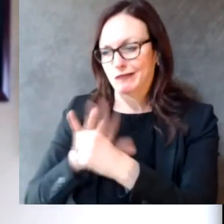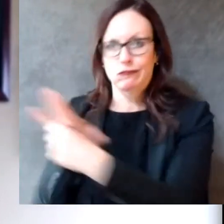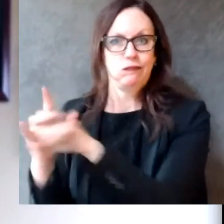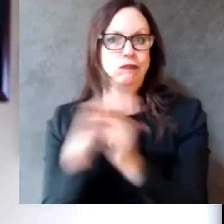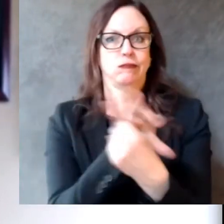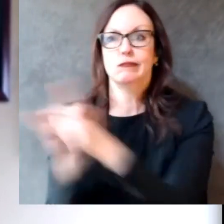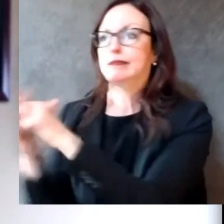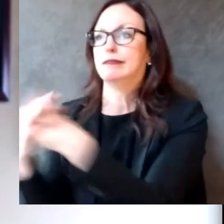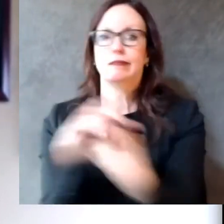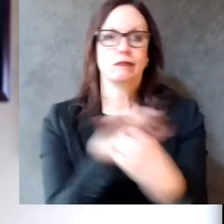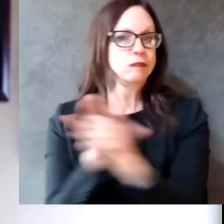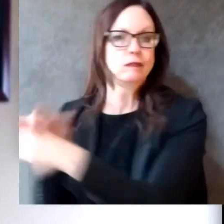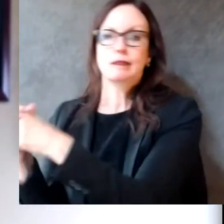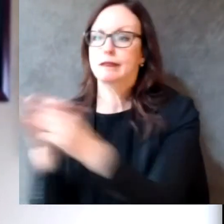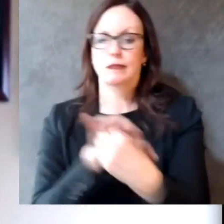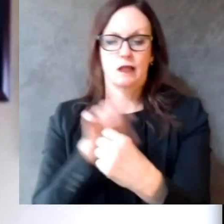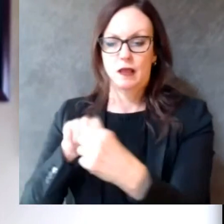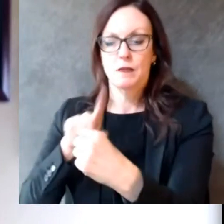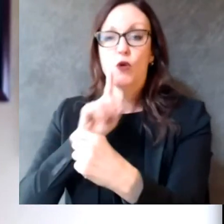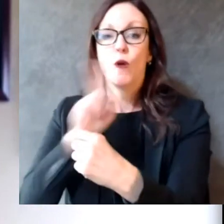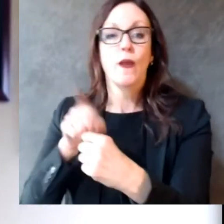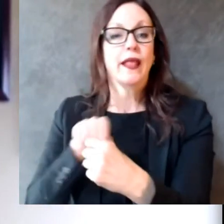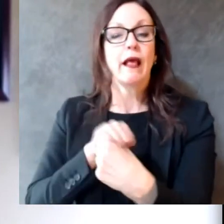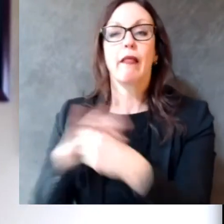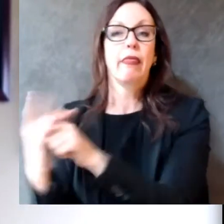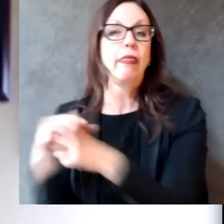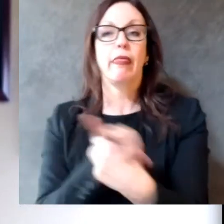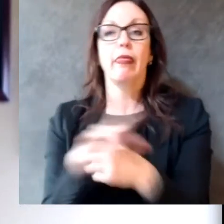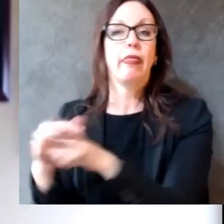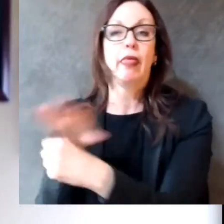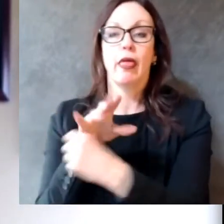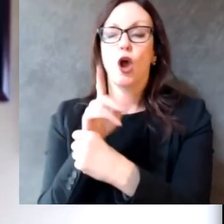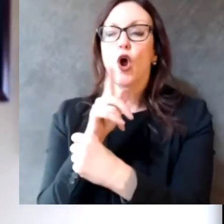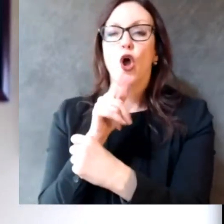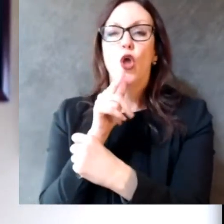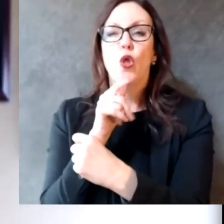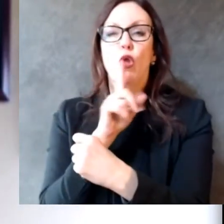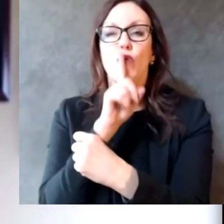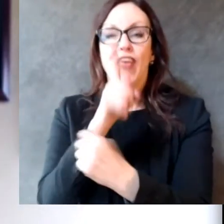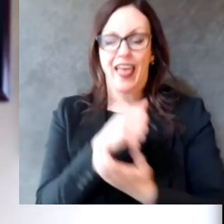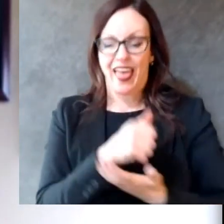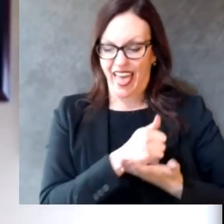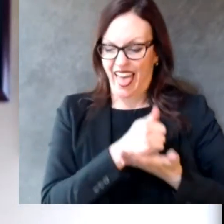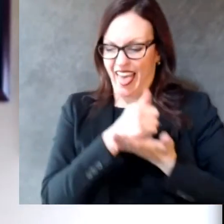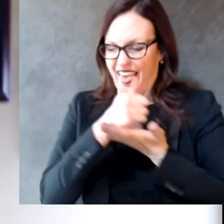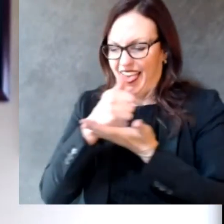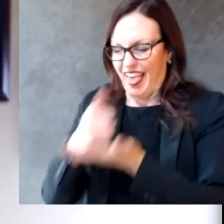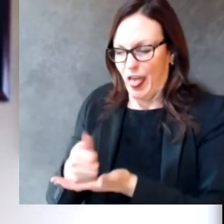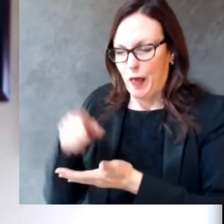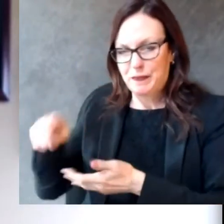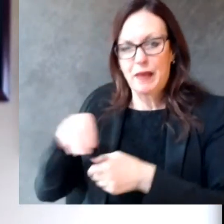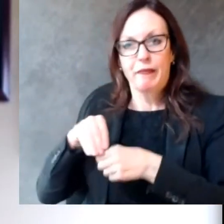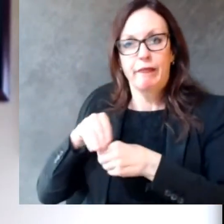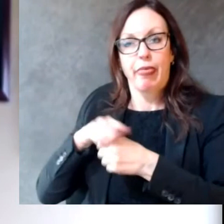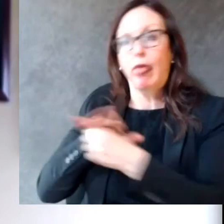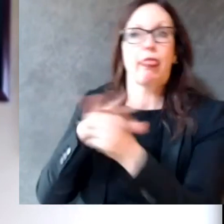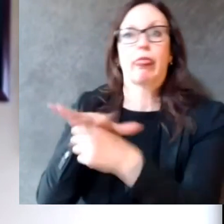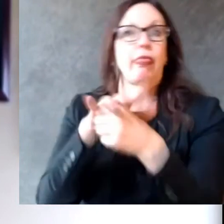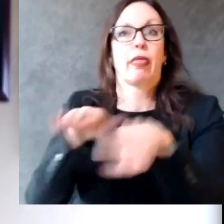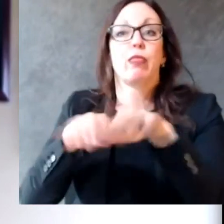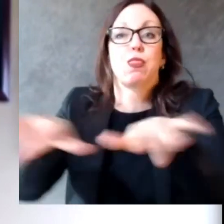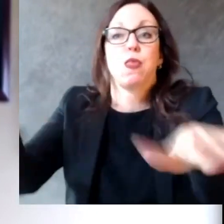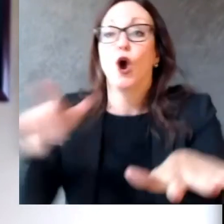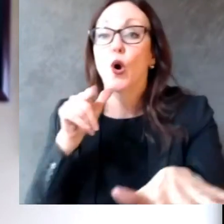prevent to not go extinct is different depending on whether susceptible people are gathering closely to each other, or they're in